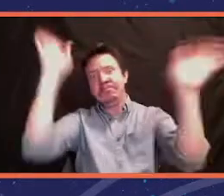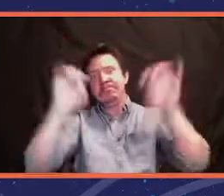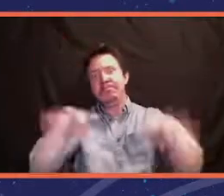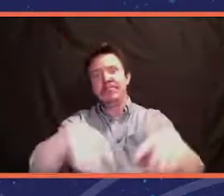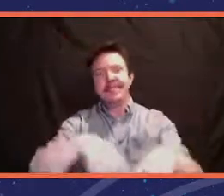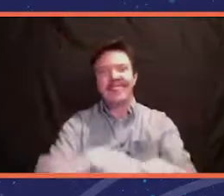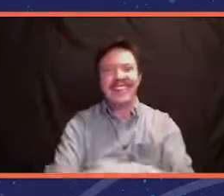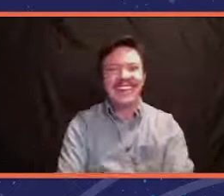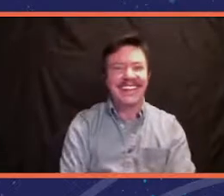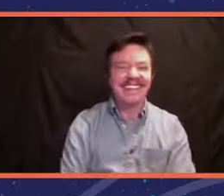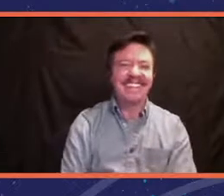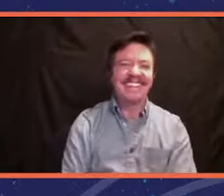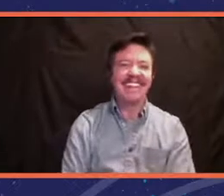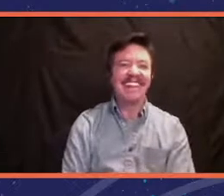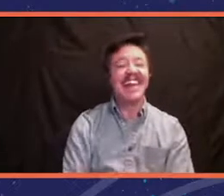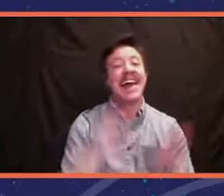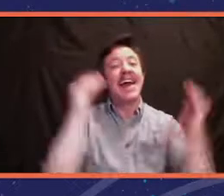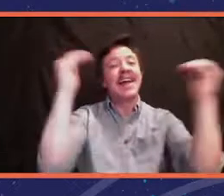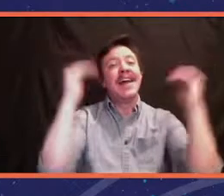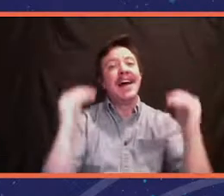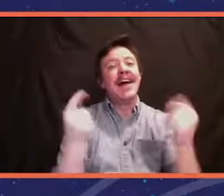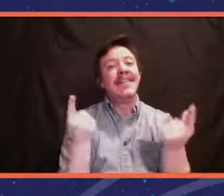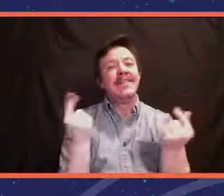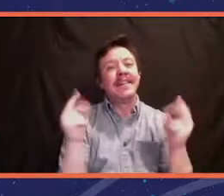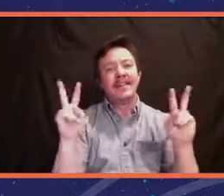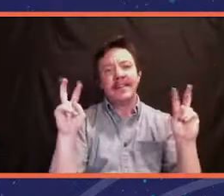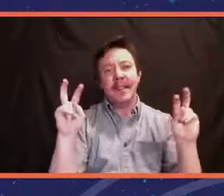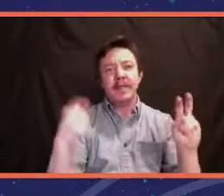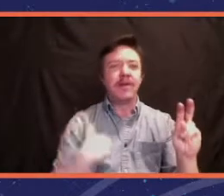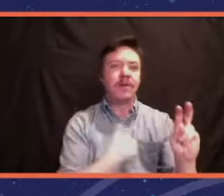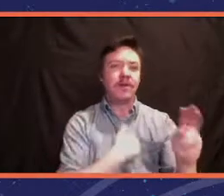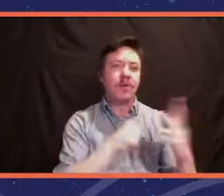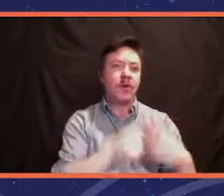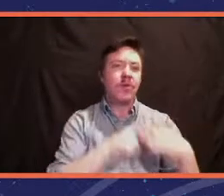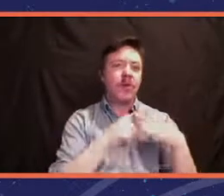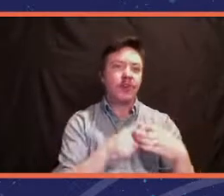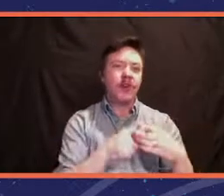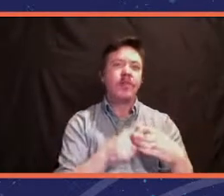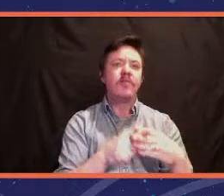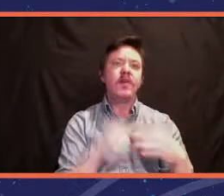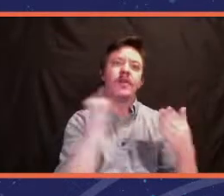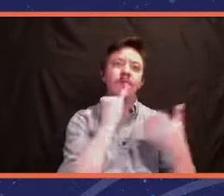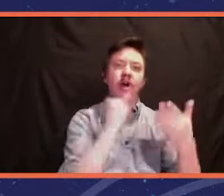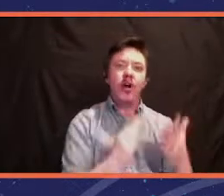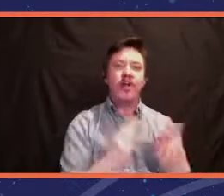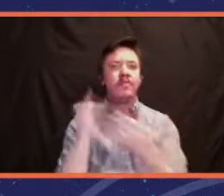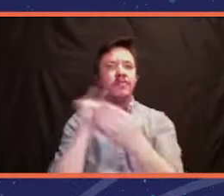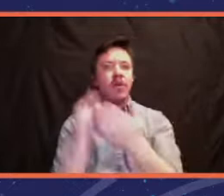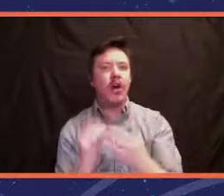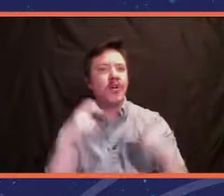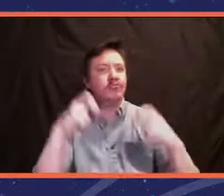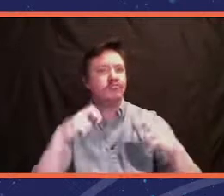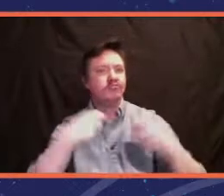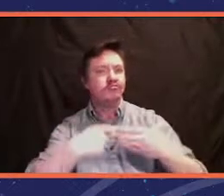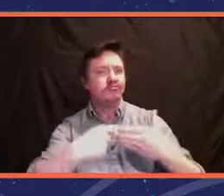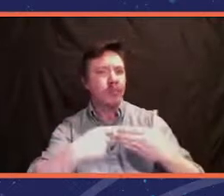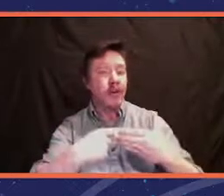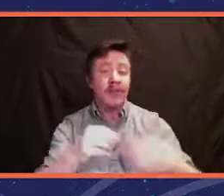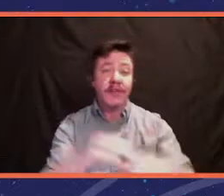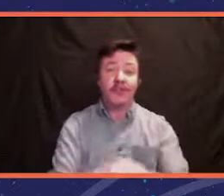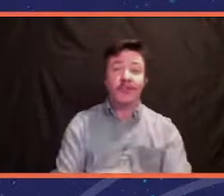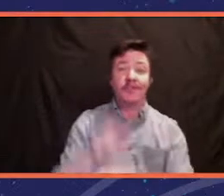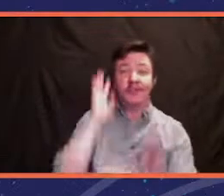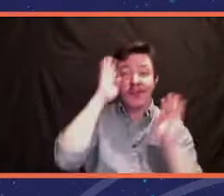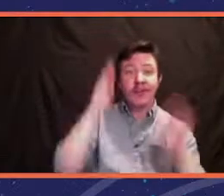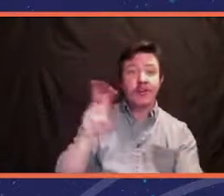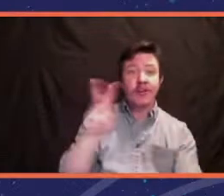So this next segment is, we're gonna start off with an artist-to-artist conversation. Creative Wildfire is an